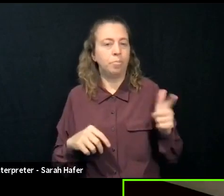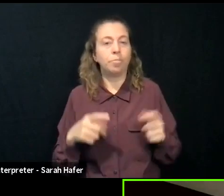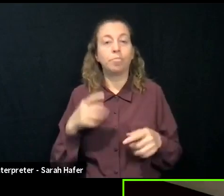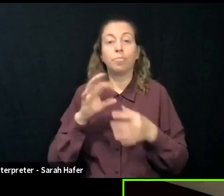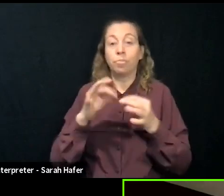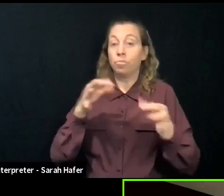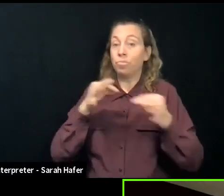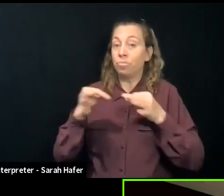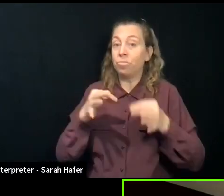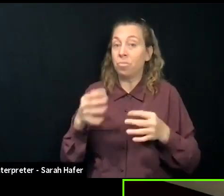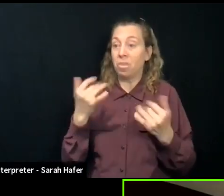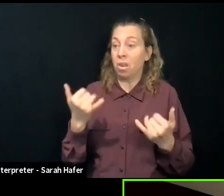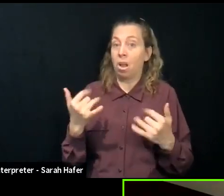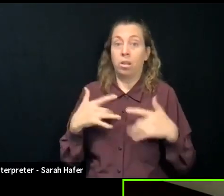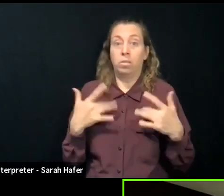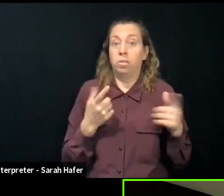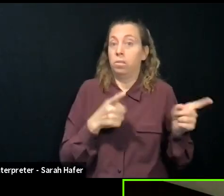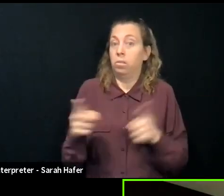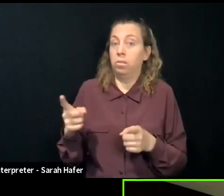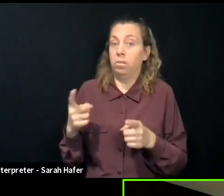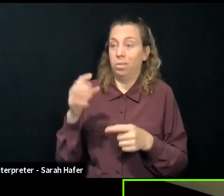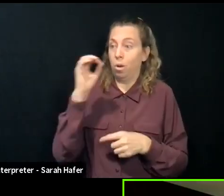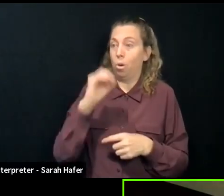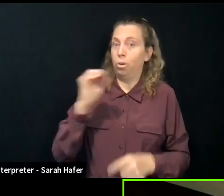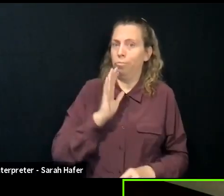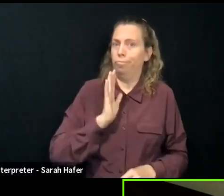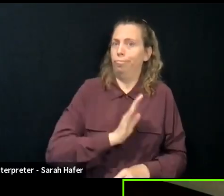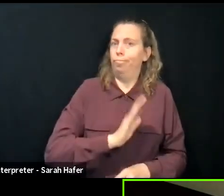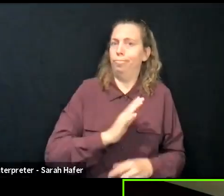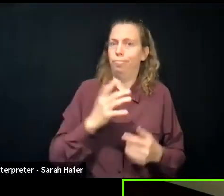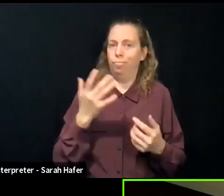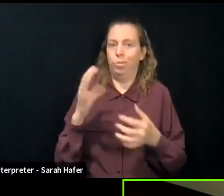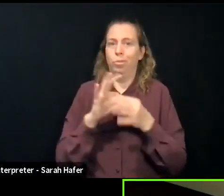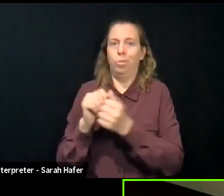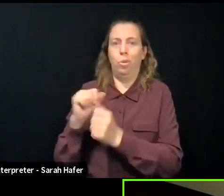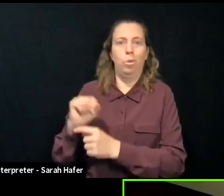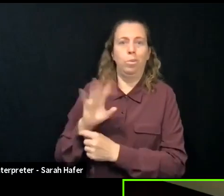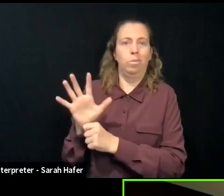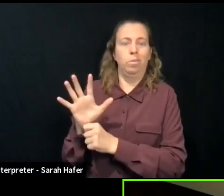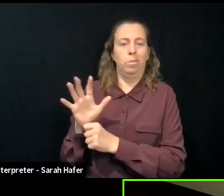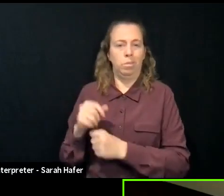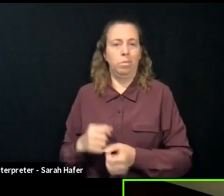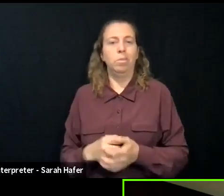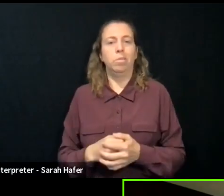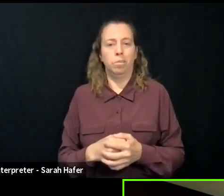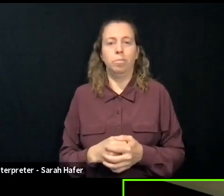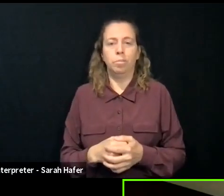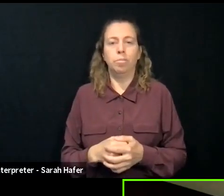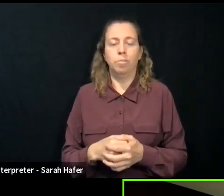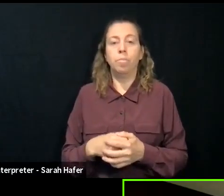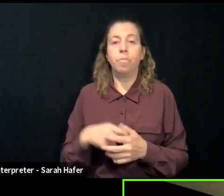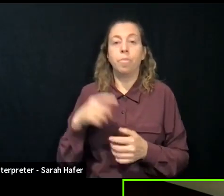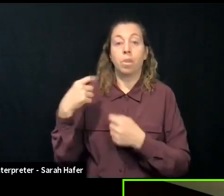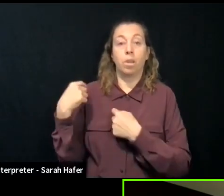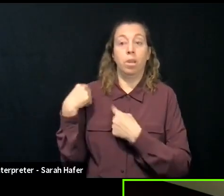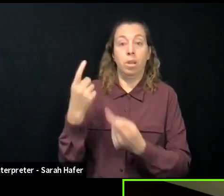the pandemic in Oregon. We're continuing to experience a surge in daily cases and